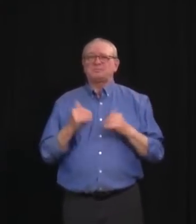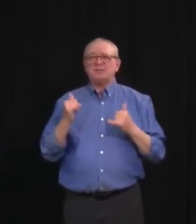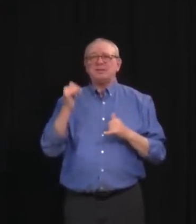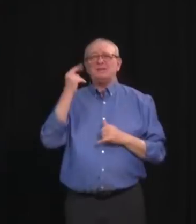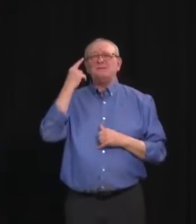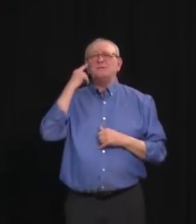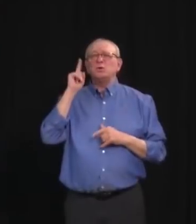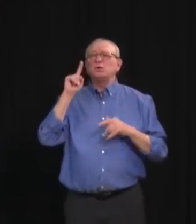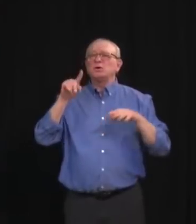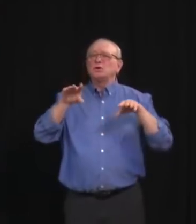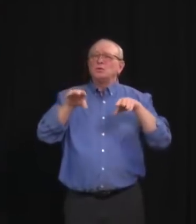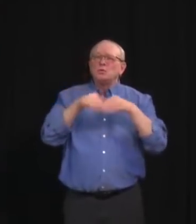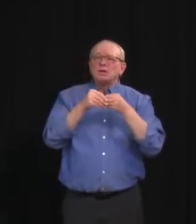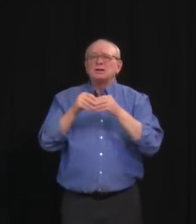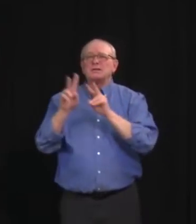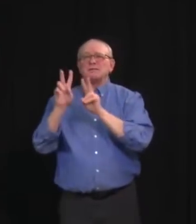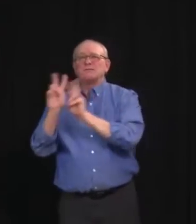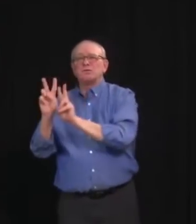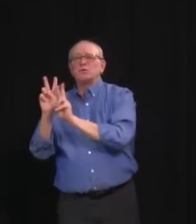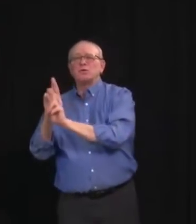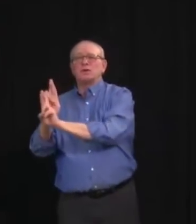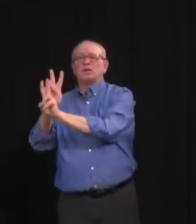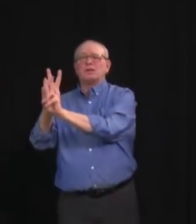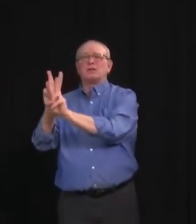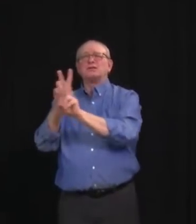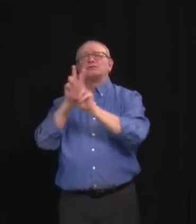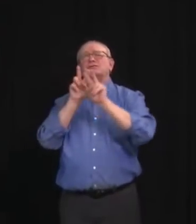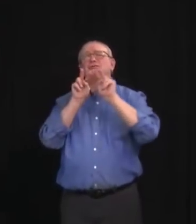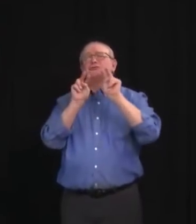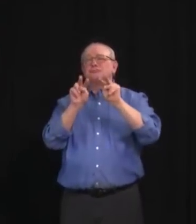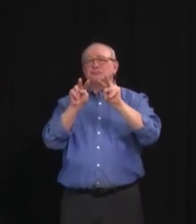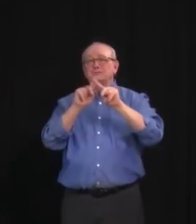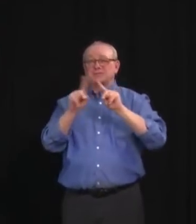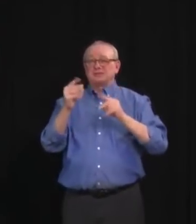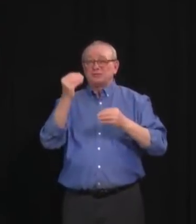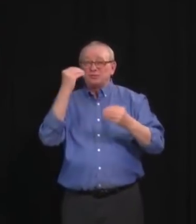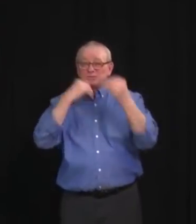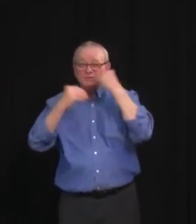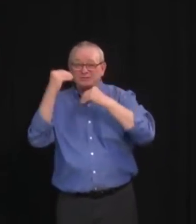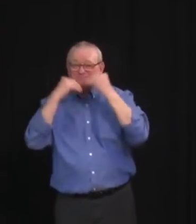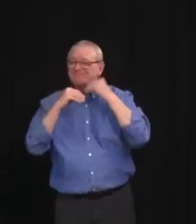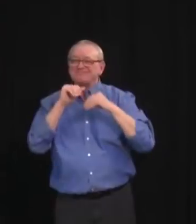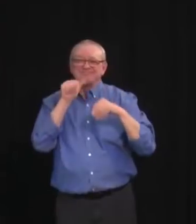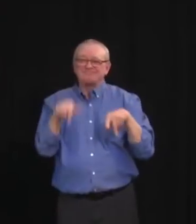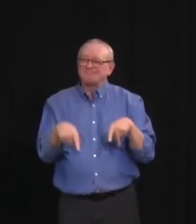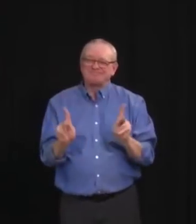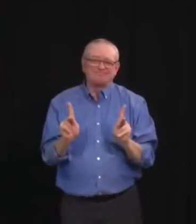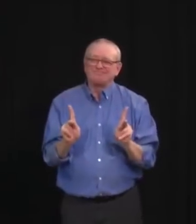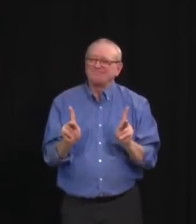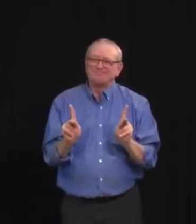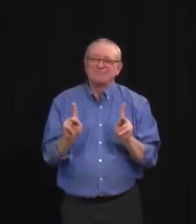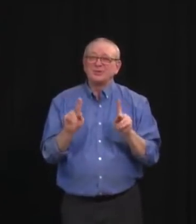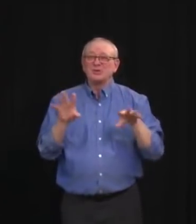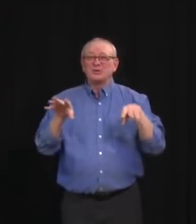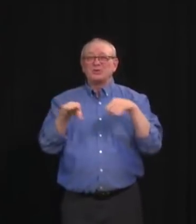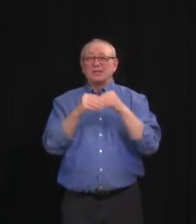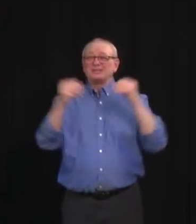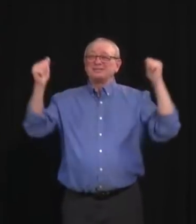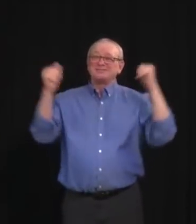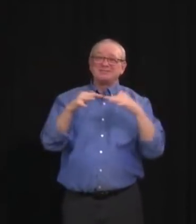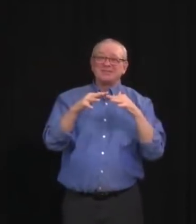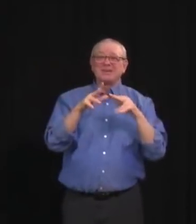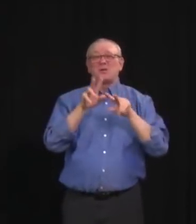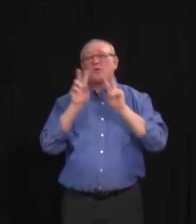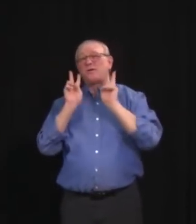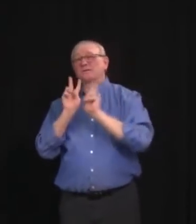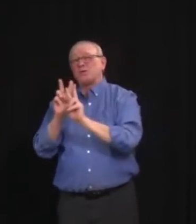still not permitted in any venue. Today's announcement includes a lot of information, and remember that alberta.ca